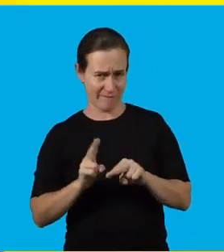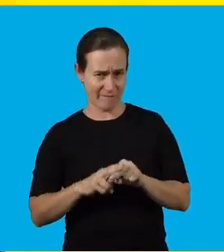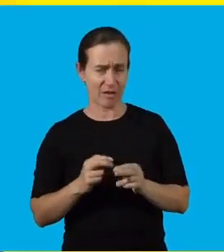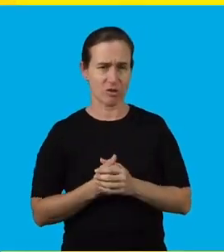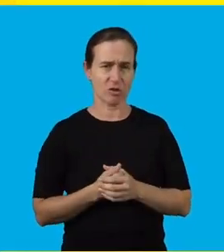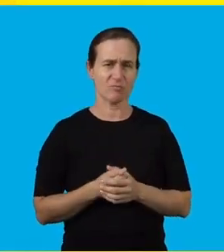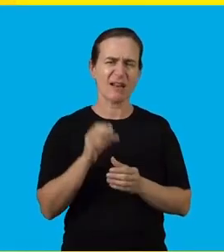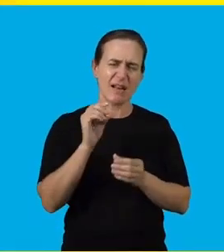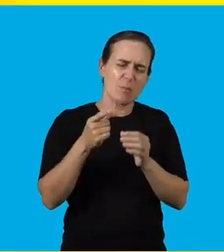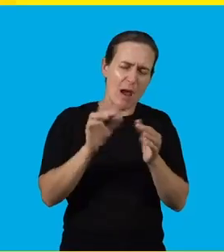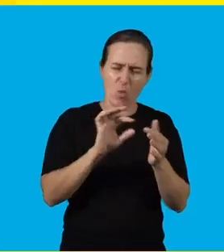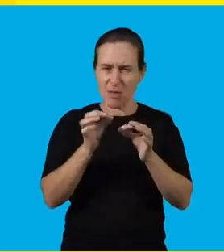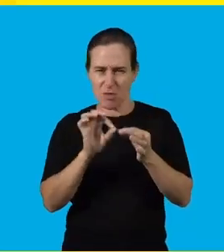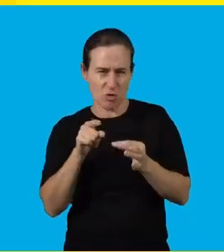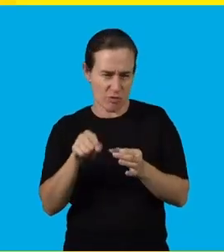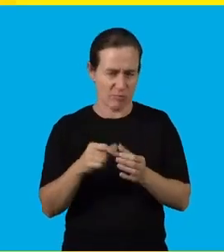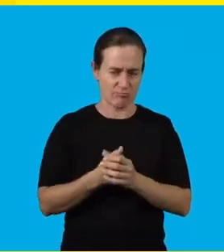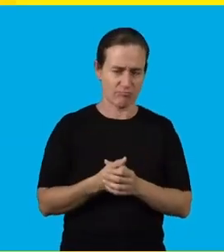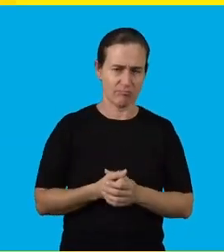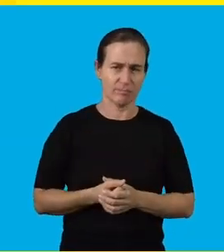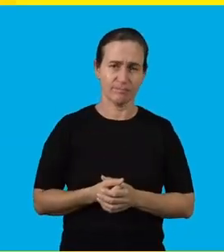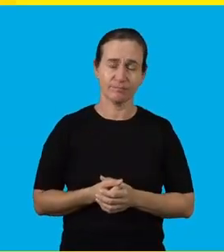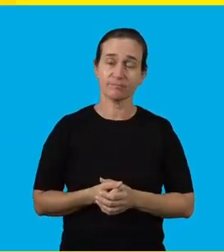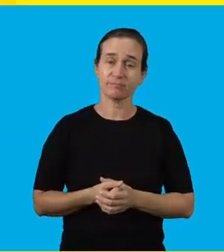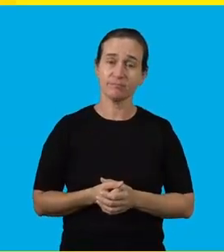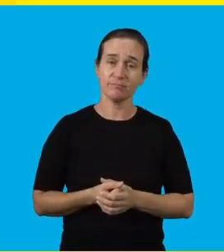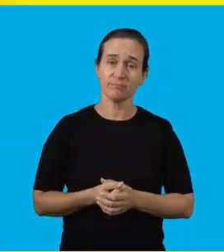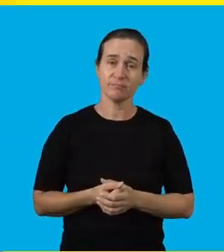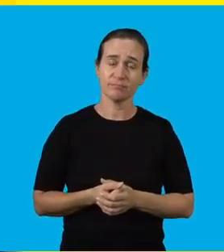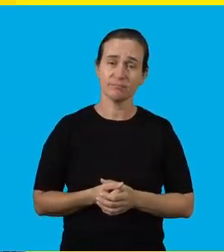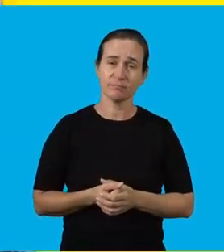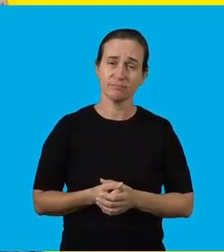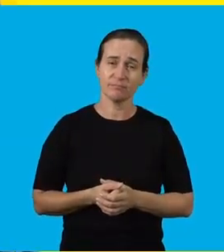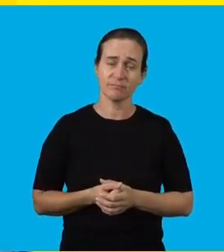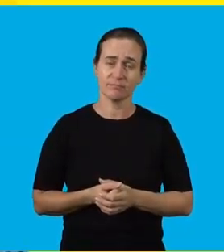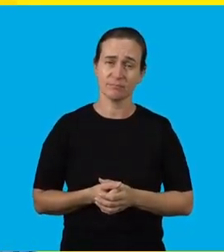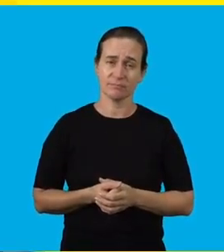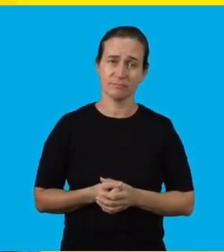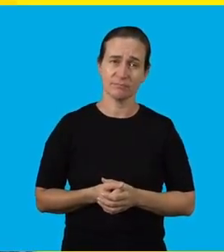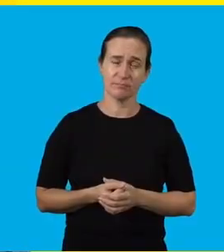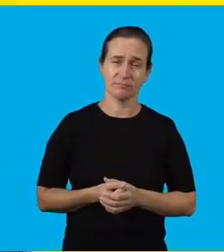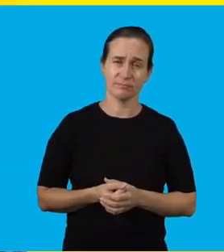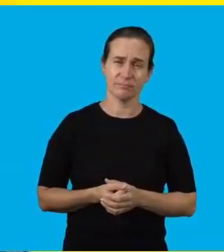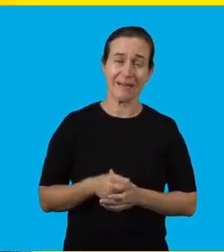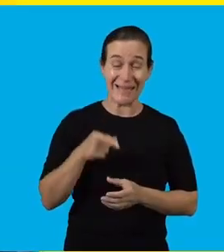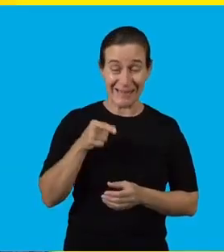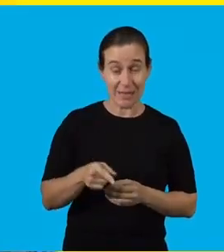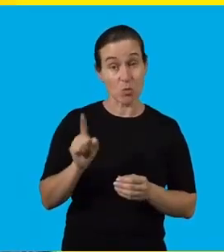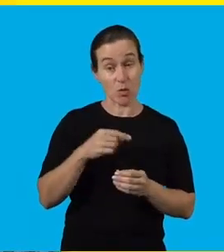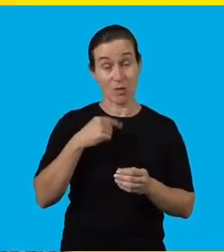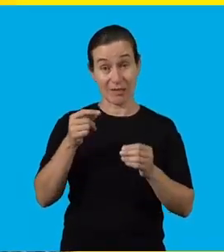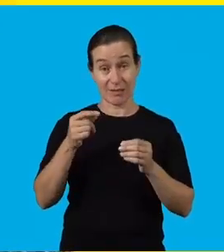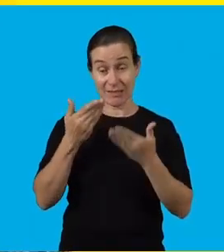cubic functions as well. Let's see in total where we're up to in our study of calculus, and a reminder really